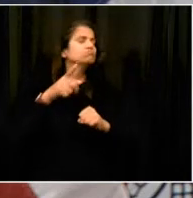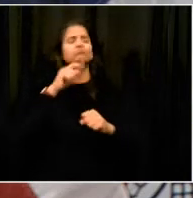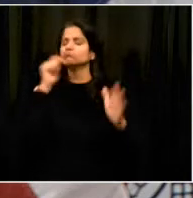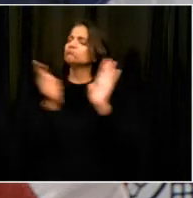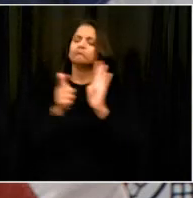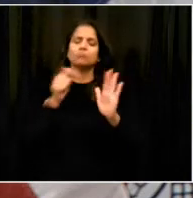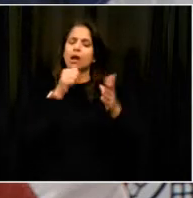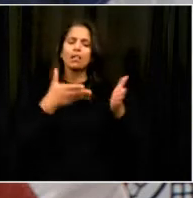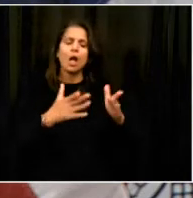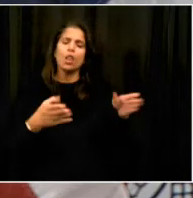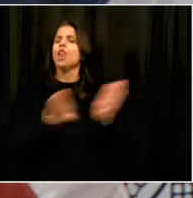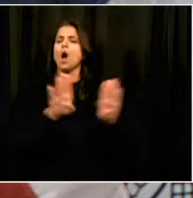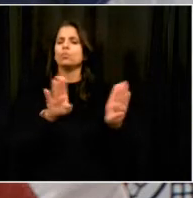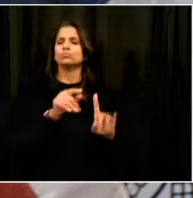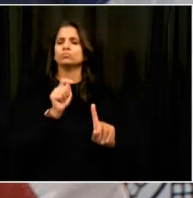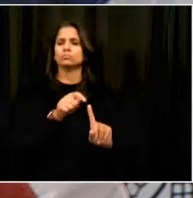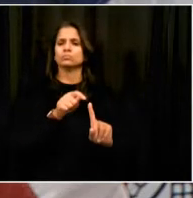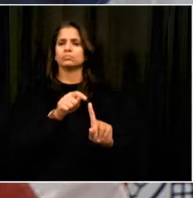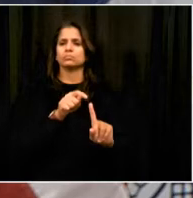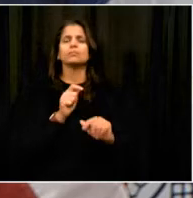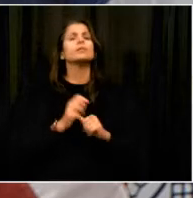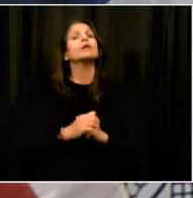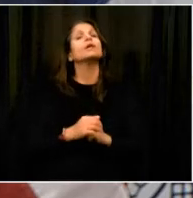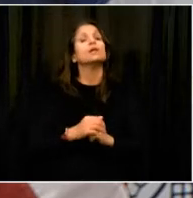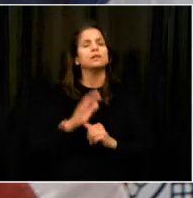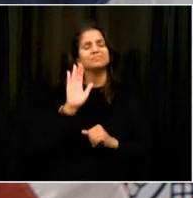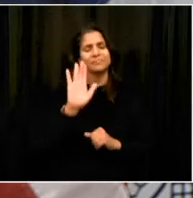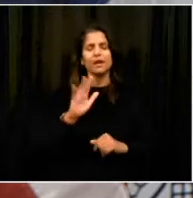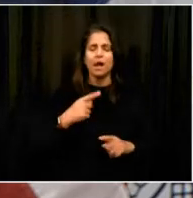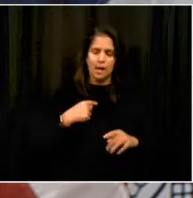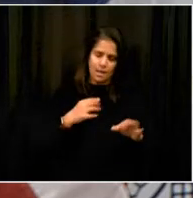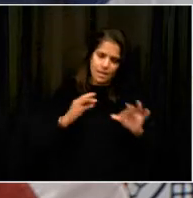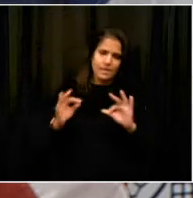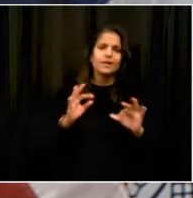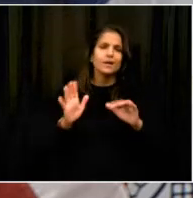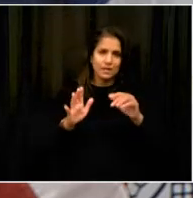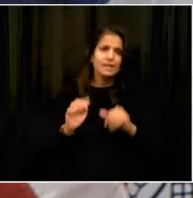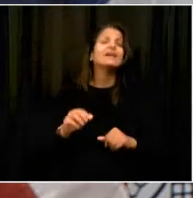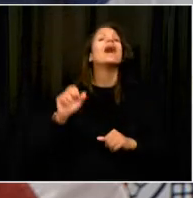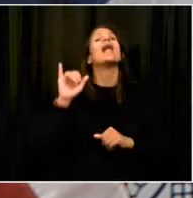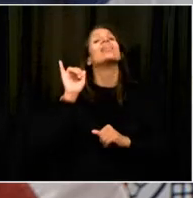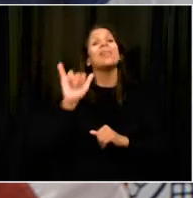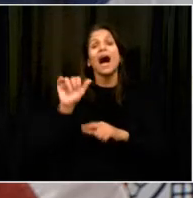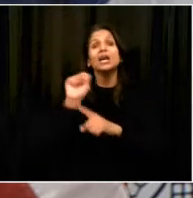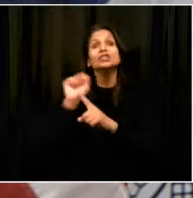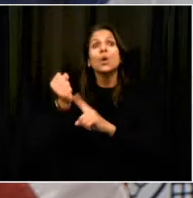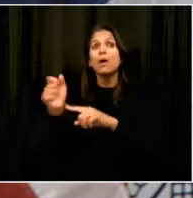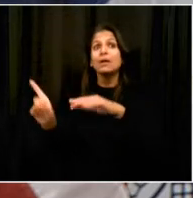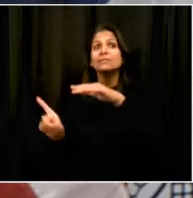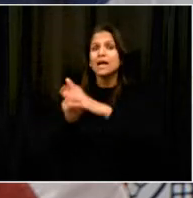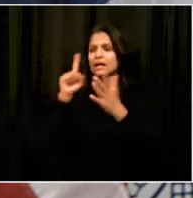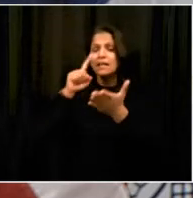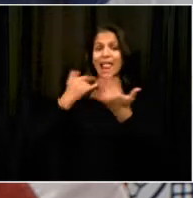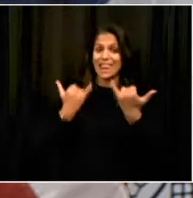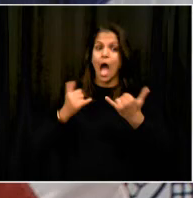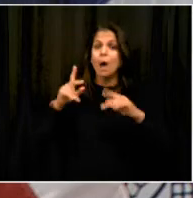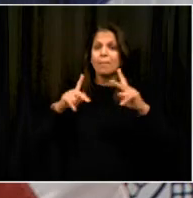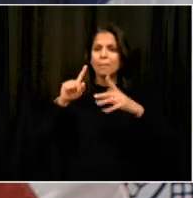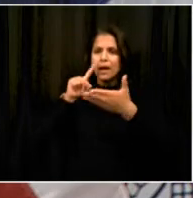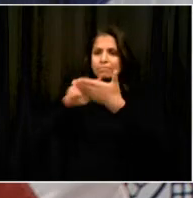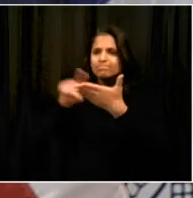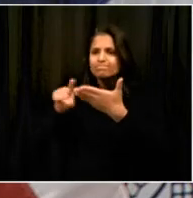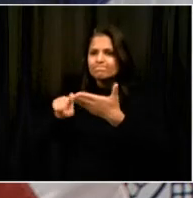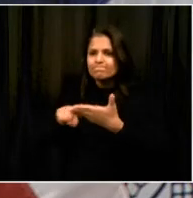violated or not? That's really the essence that we've got to know. If we see a pattern of violation, that's what could lead to a